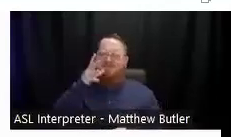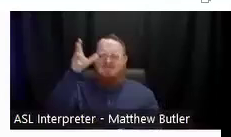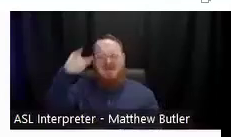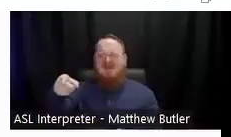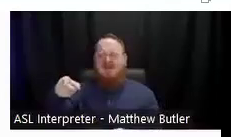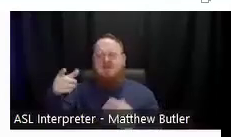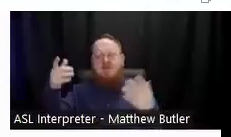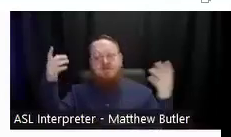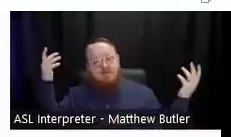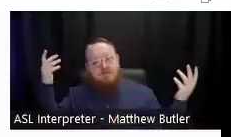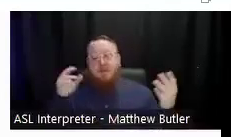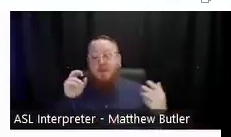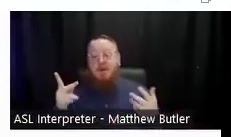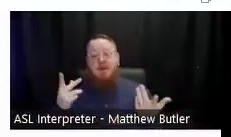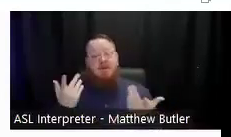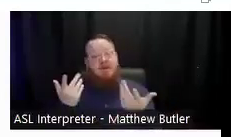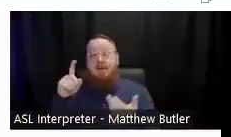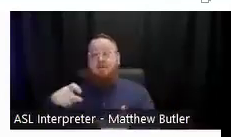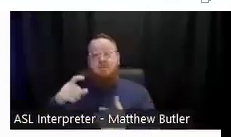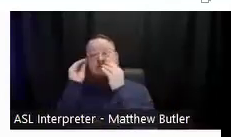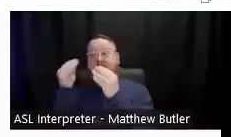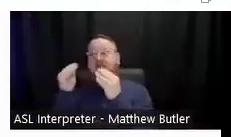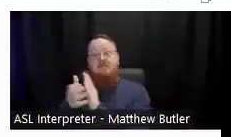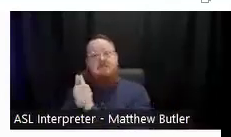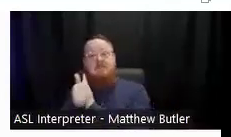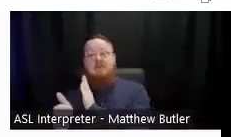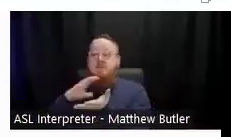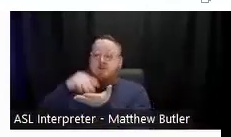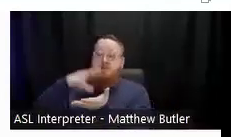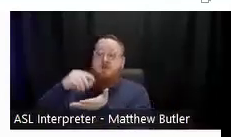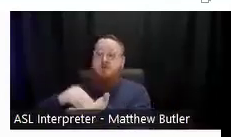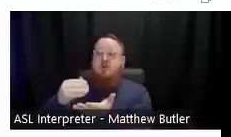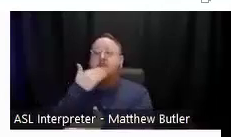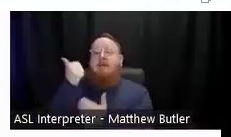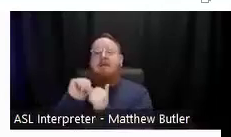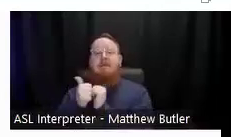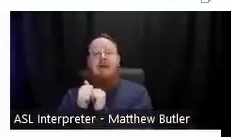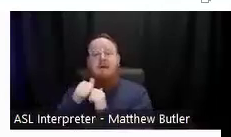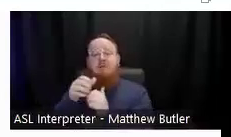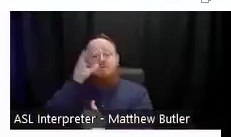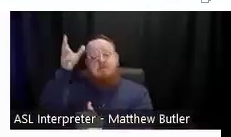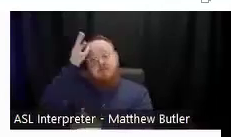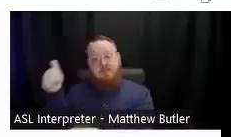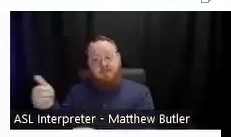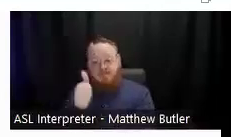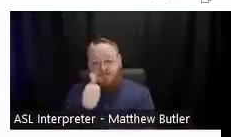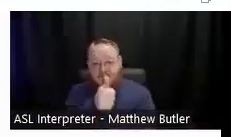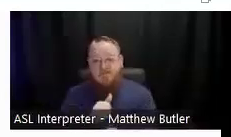those skills and how do we make that work is a really, really good question. Let's also think about